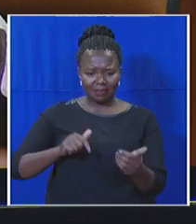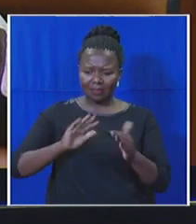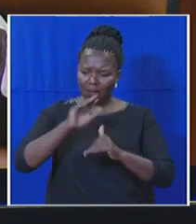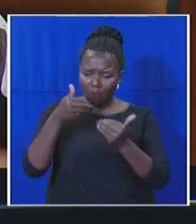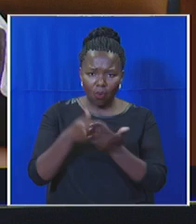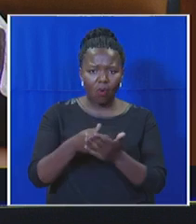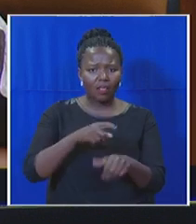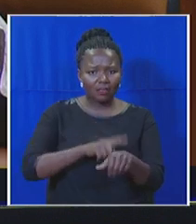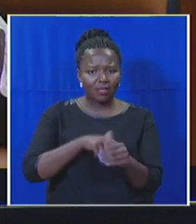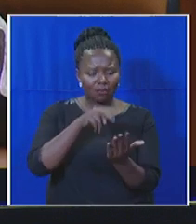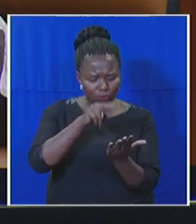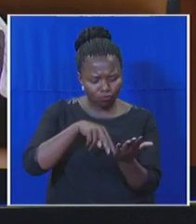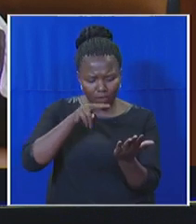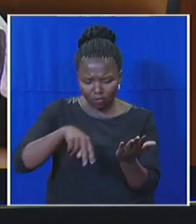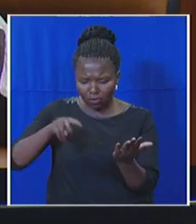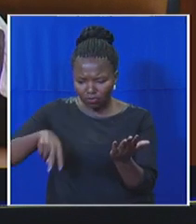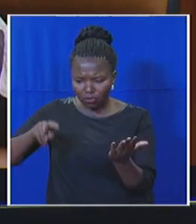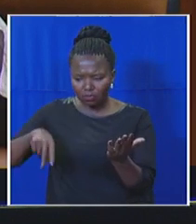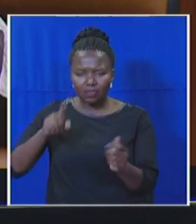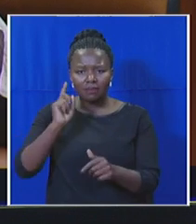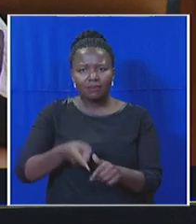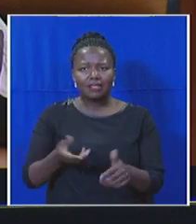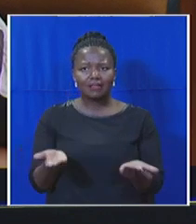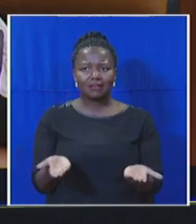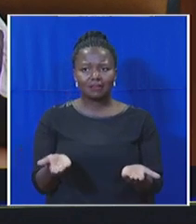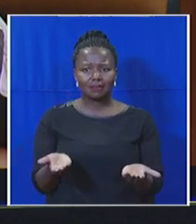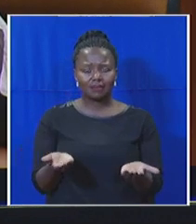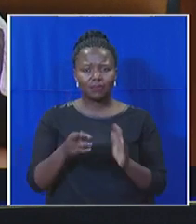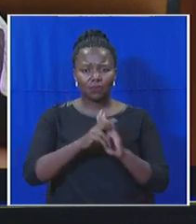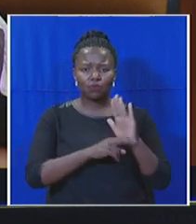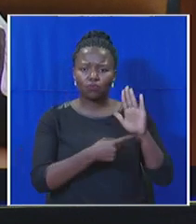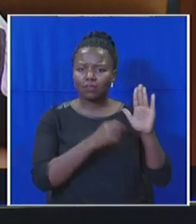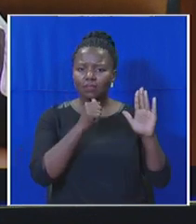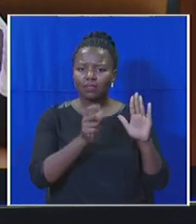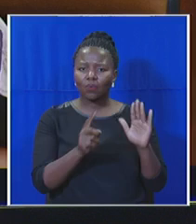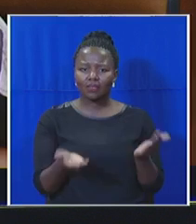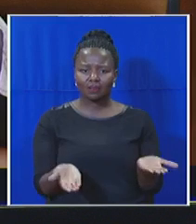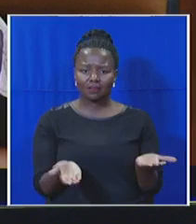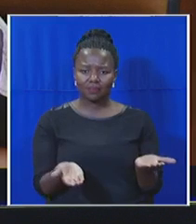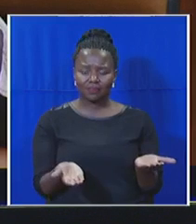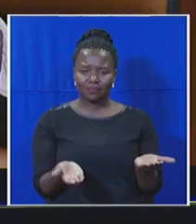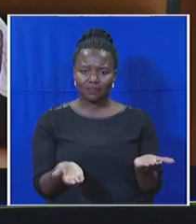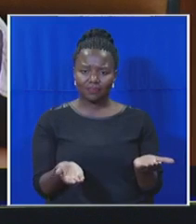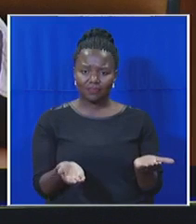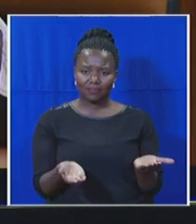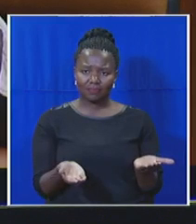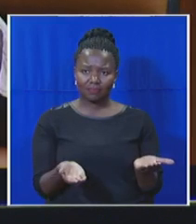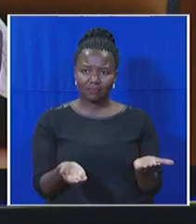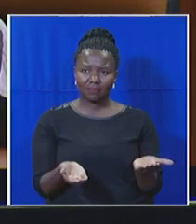time. Honorable Ndlozi, He must take not come your with seat. notes according to the rules. Speaker, Take your seat, Honorable Speaker, Ndlozi.